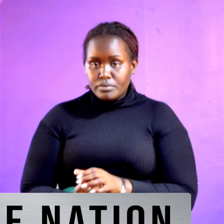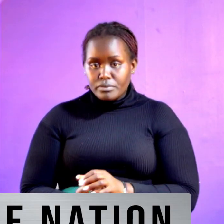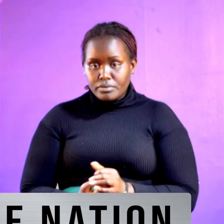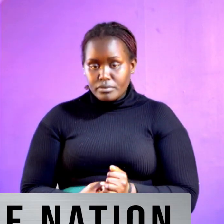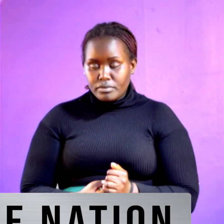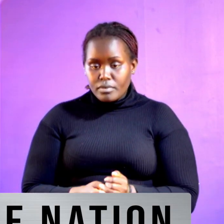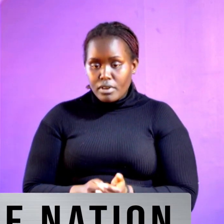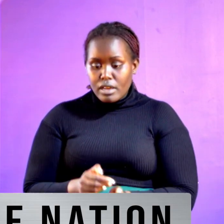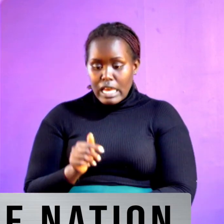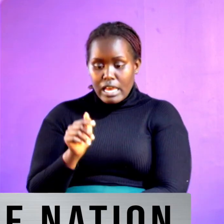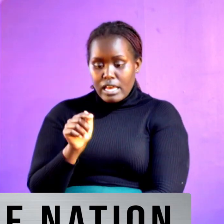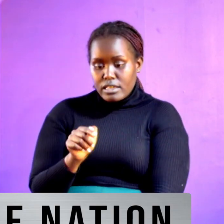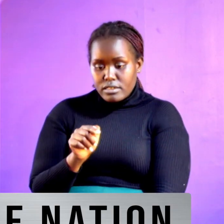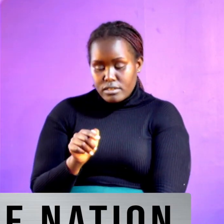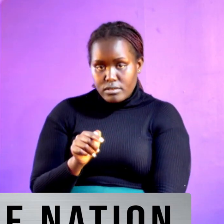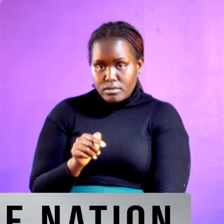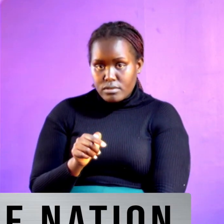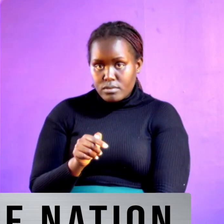is this